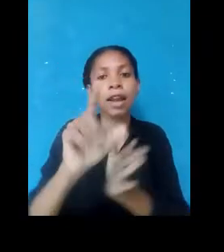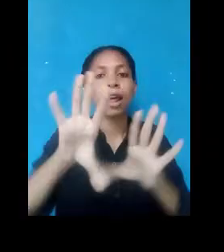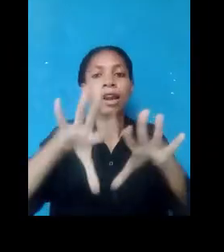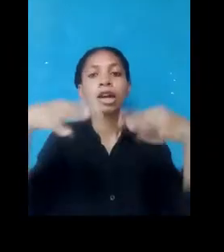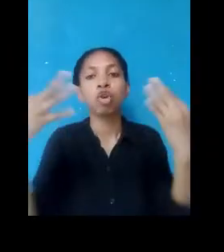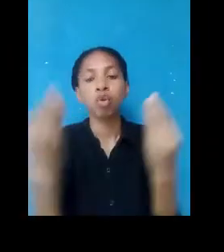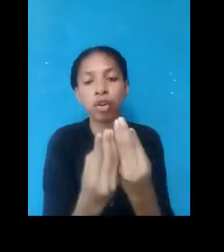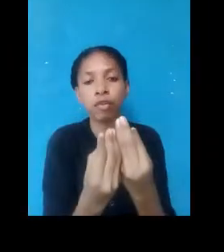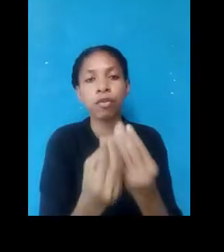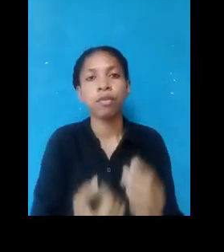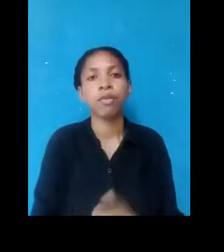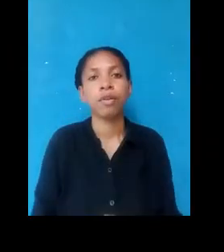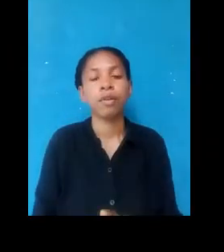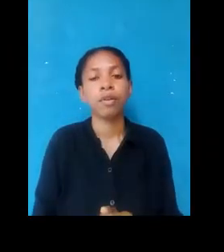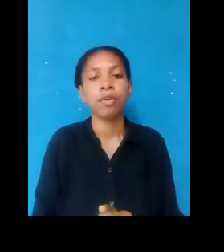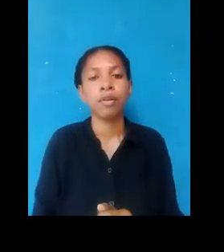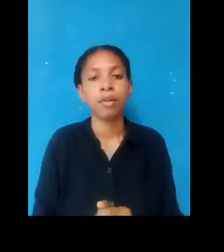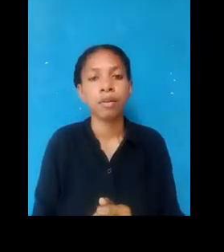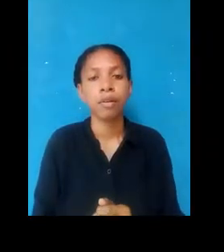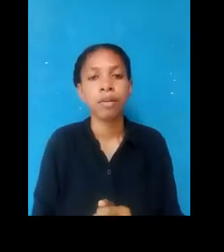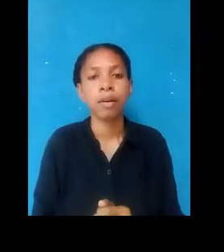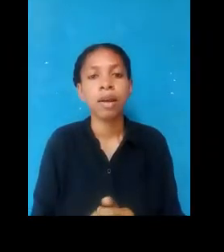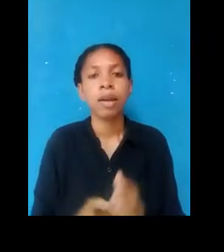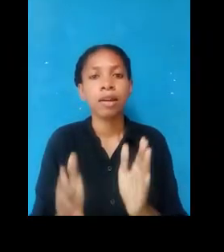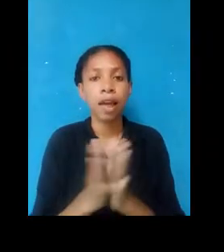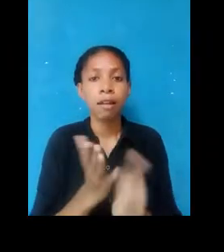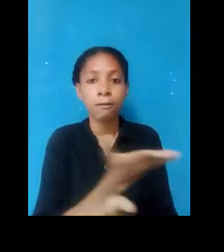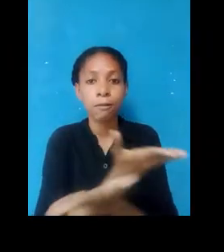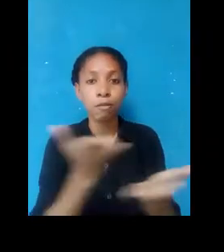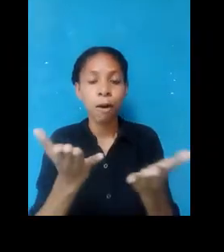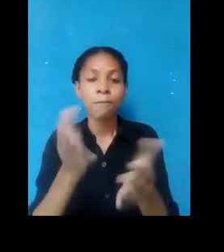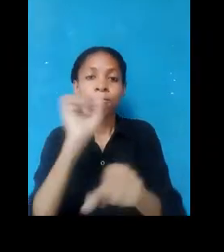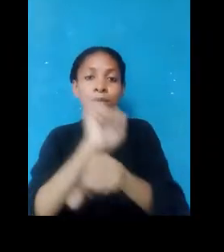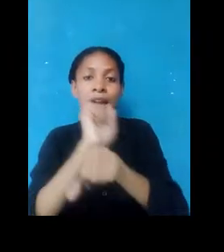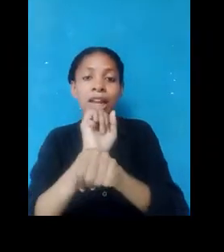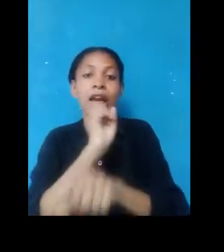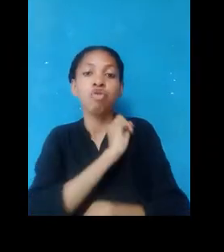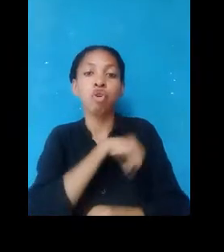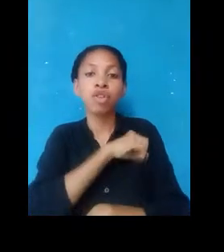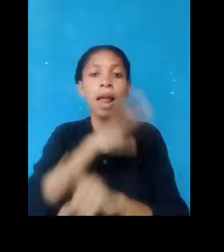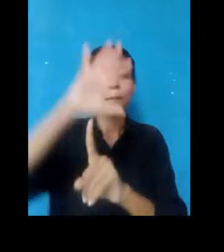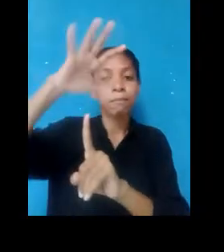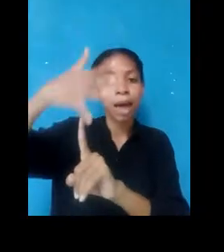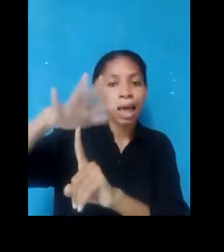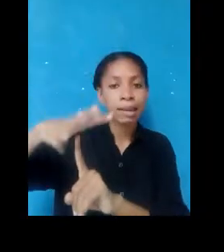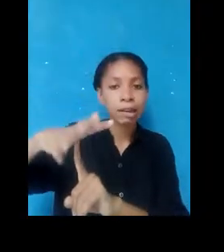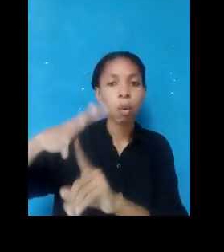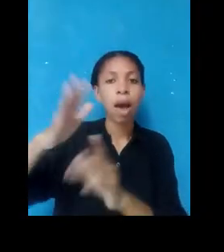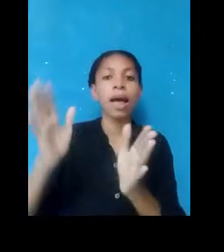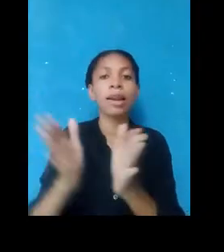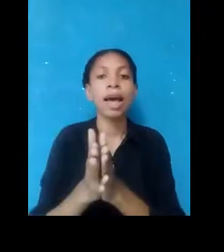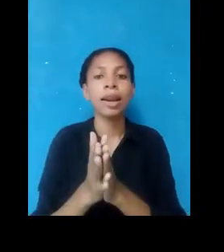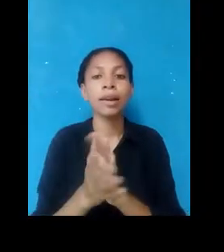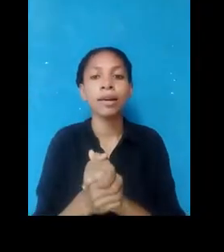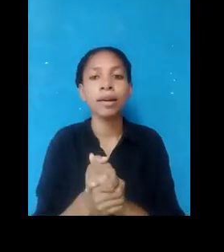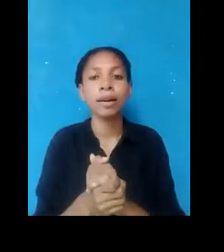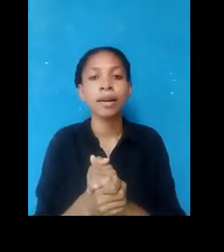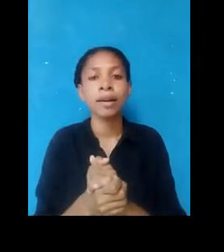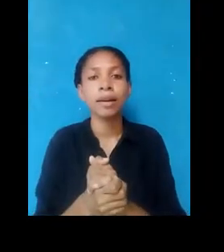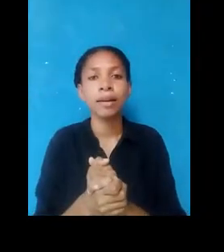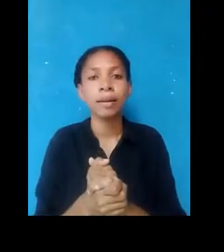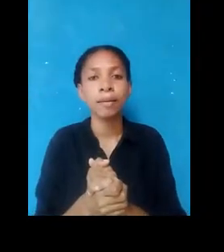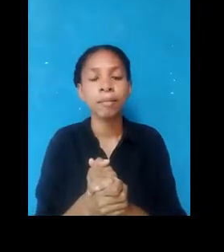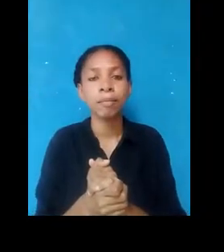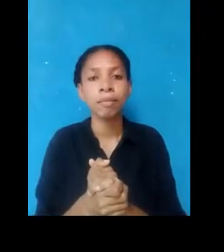social workers, students, academics, humanitarian workers, and beloved member of the disability community tuning in from Zoom